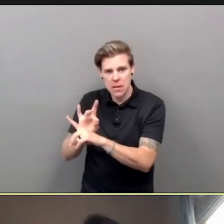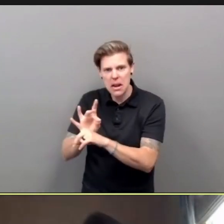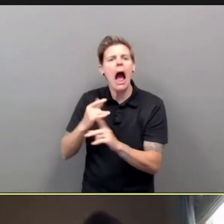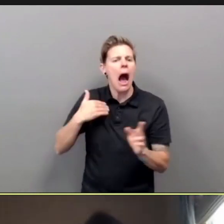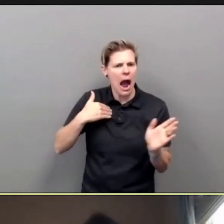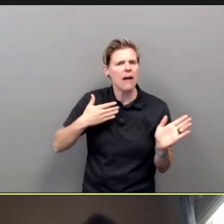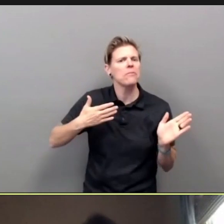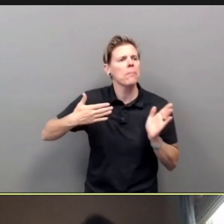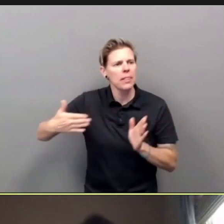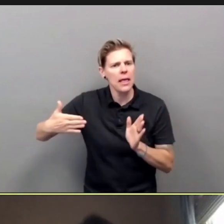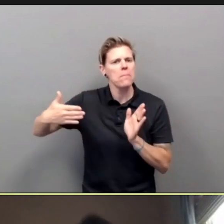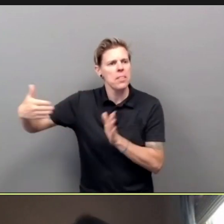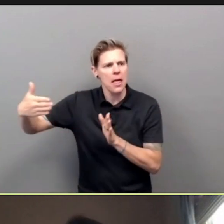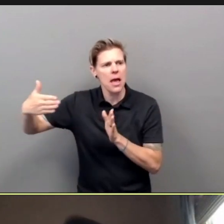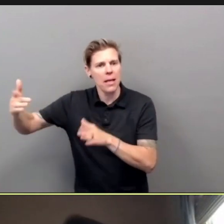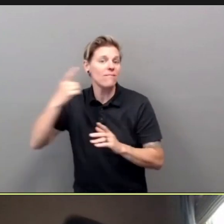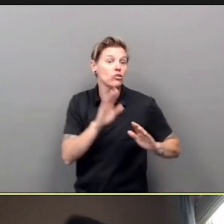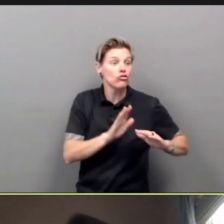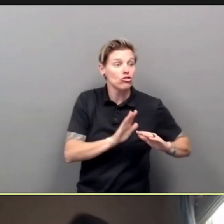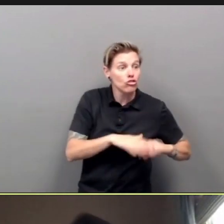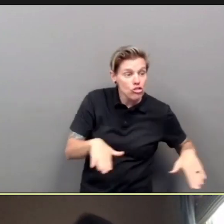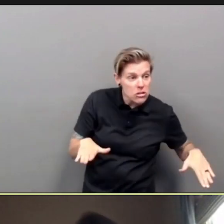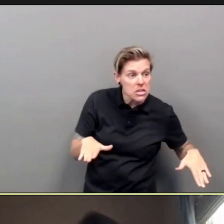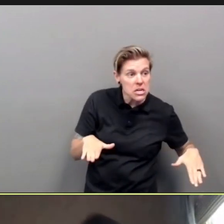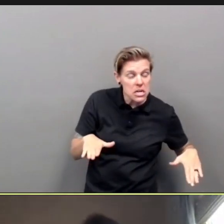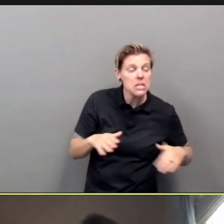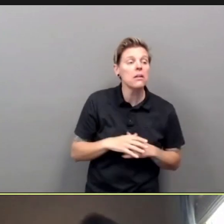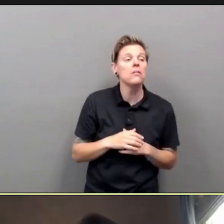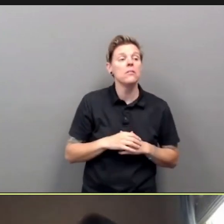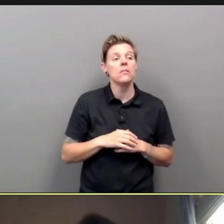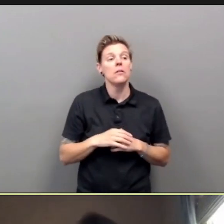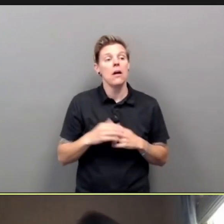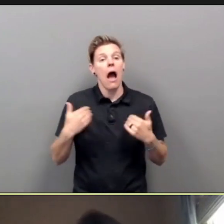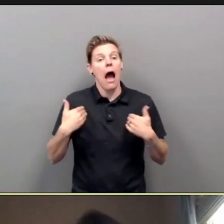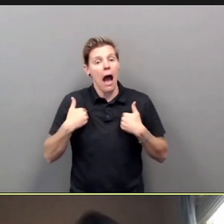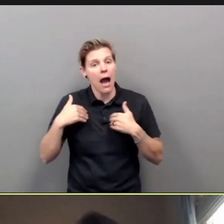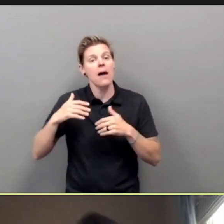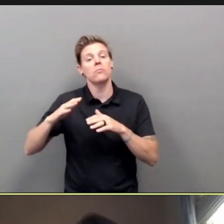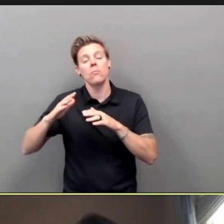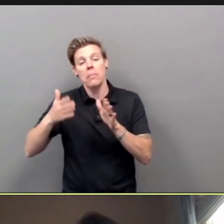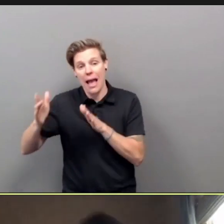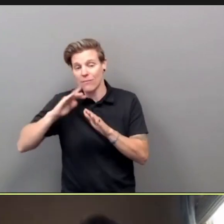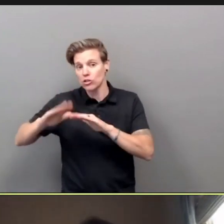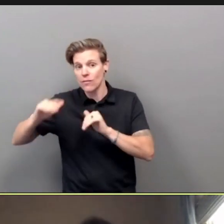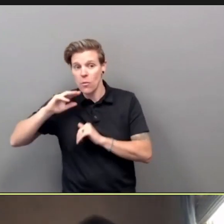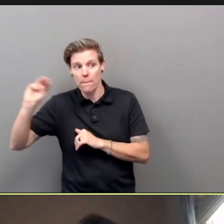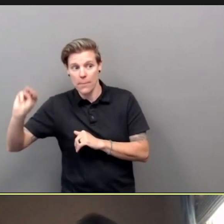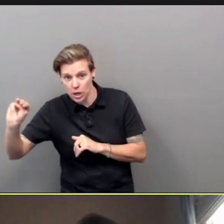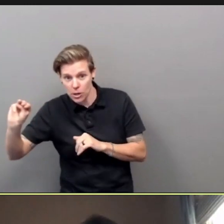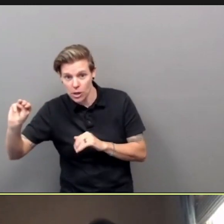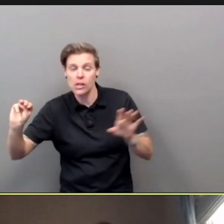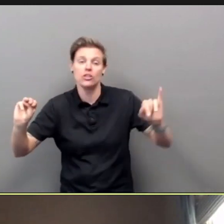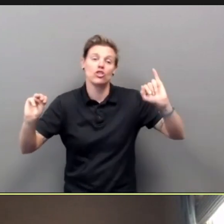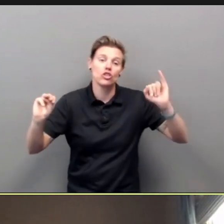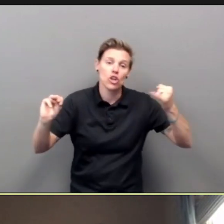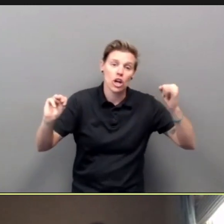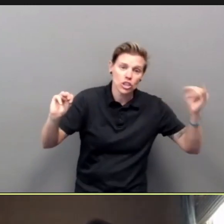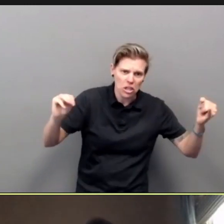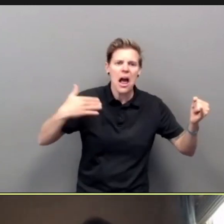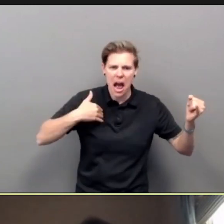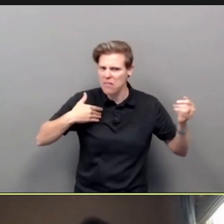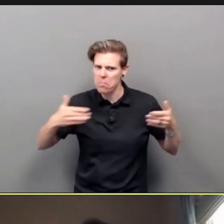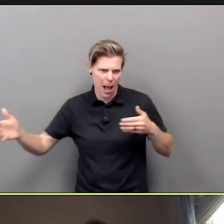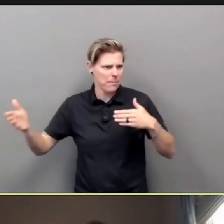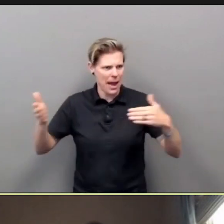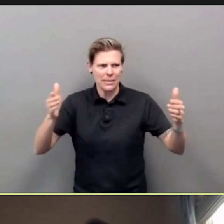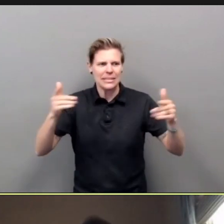add children. We have plans for when they add Moderna and J&J. So we just don't know what the starting line is. So we're